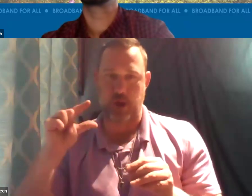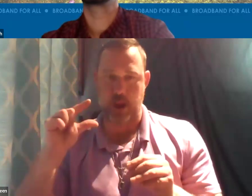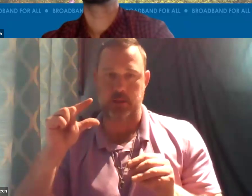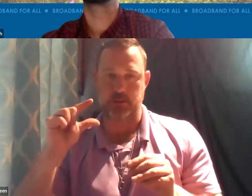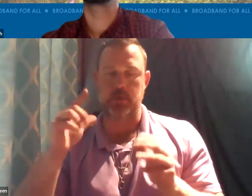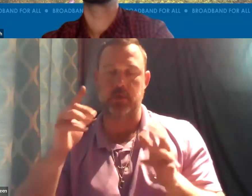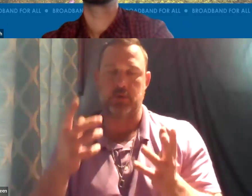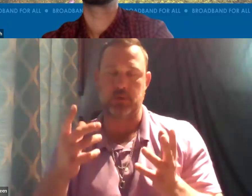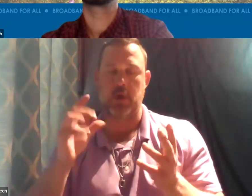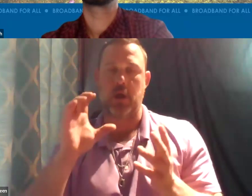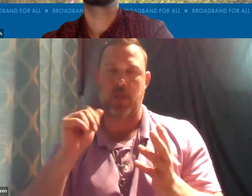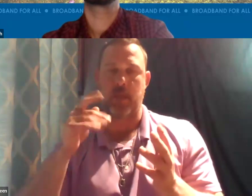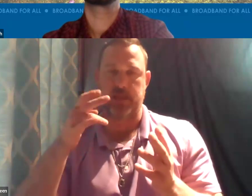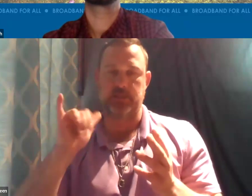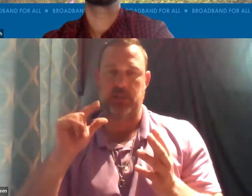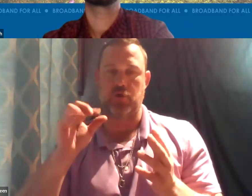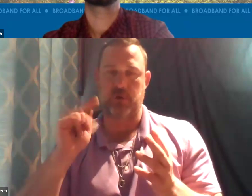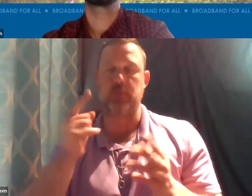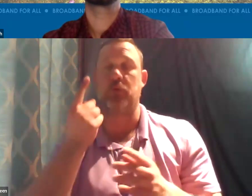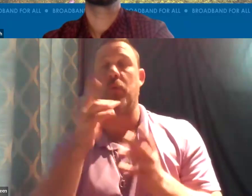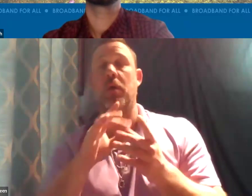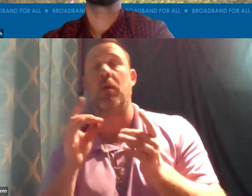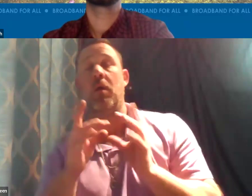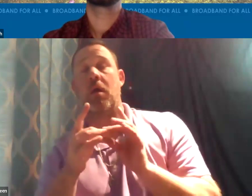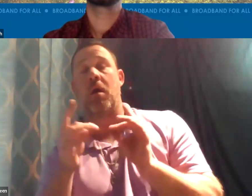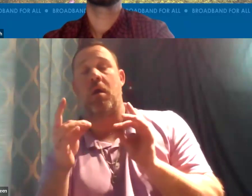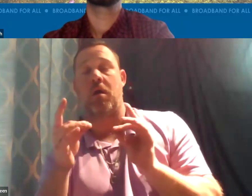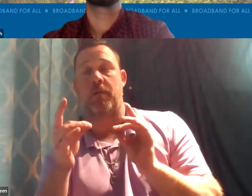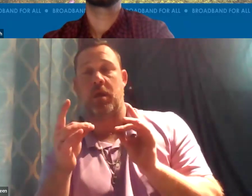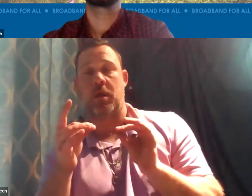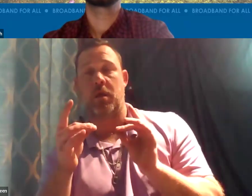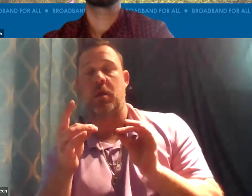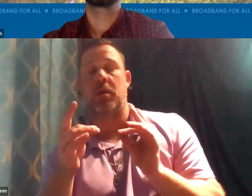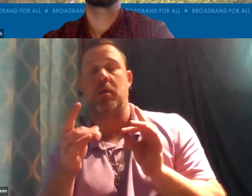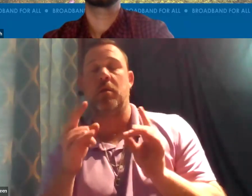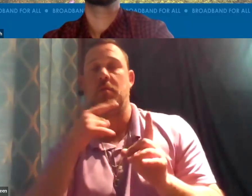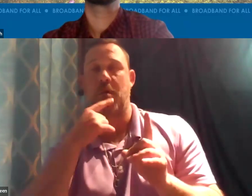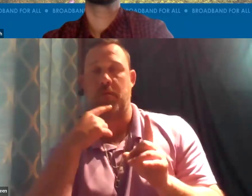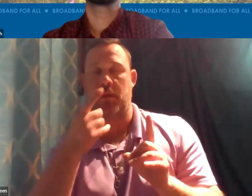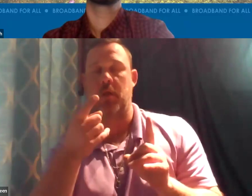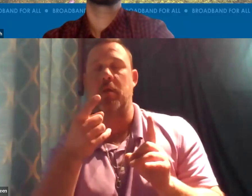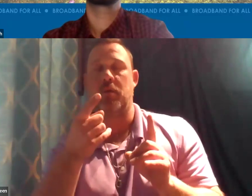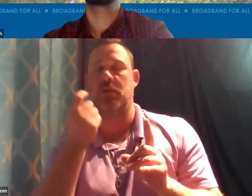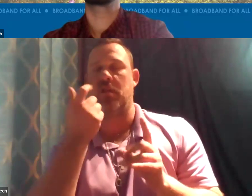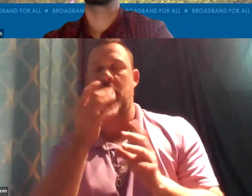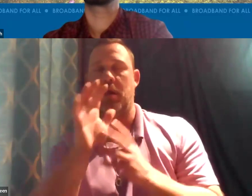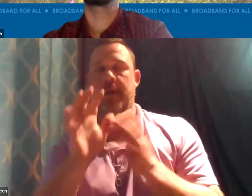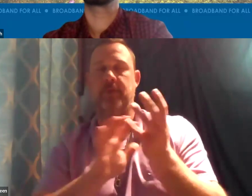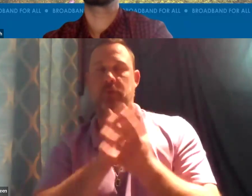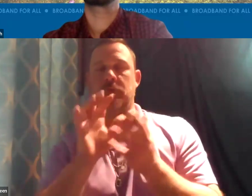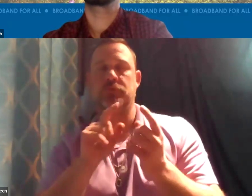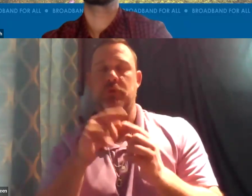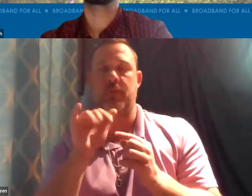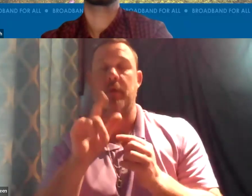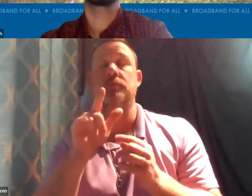so one of the comments that came out of the public comment process was a little bit of confusion about that. So